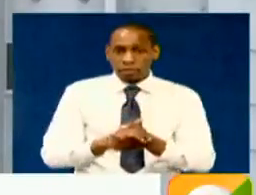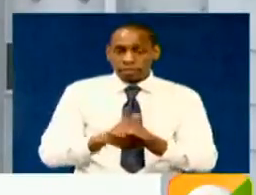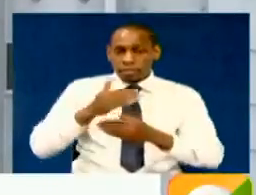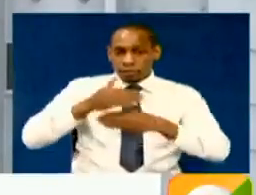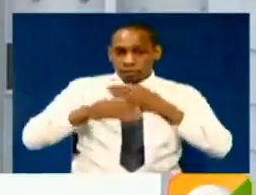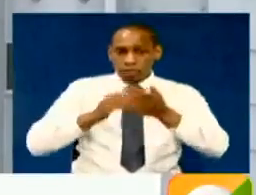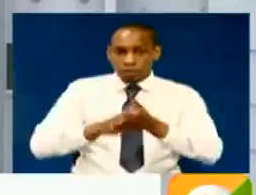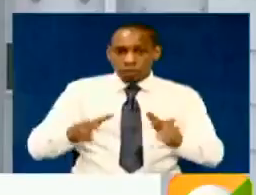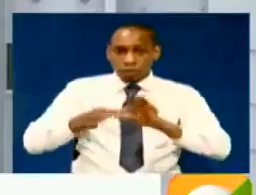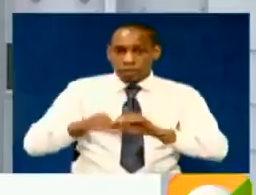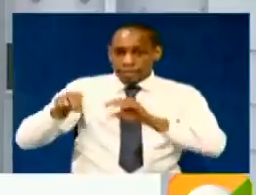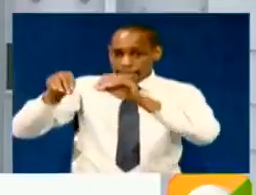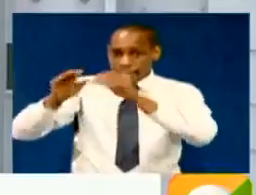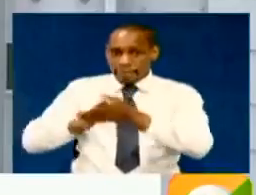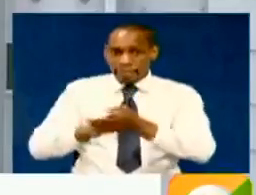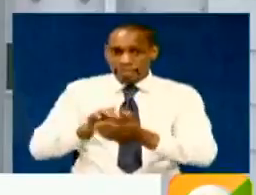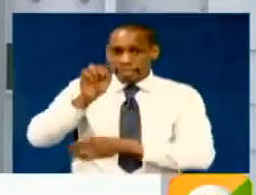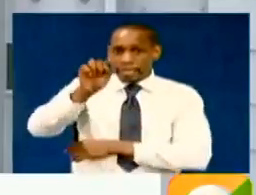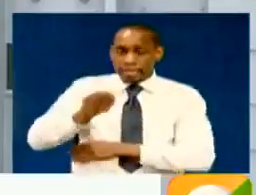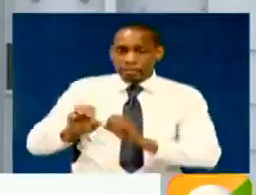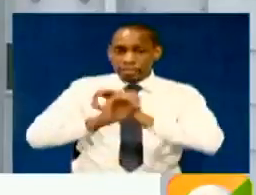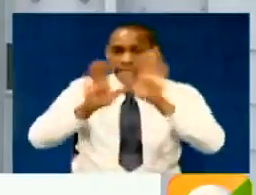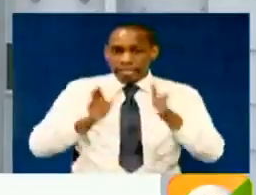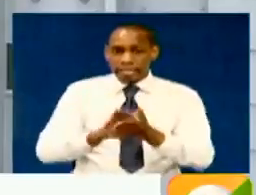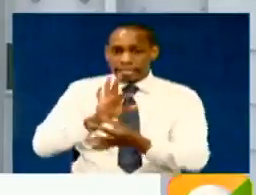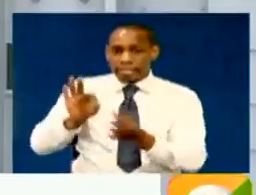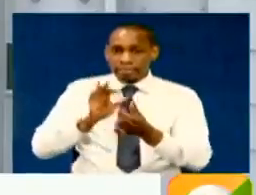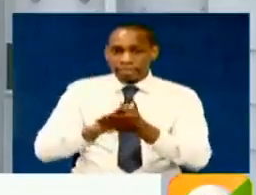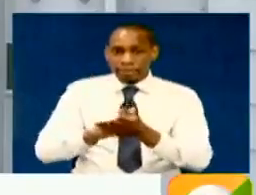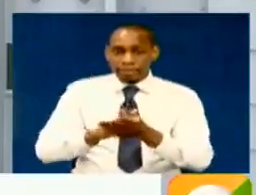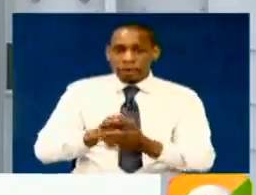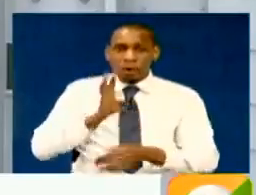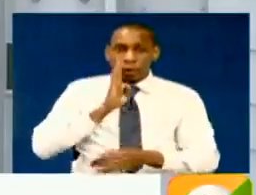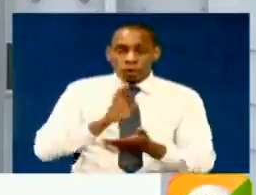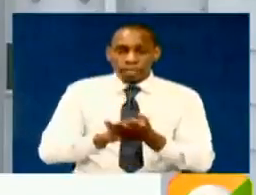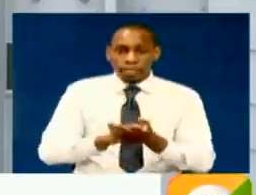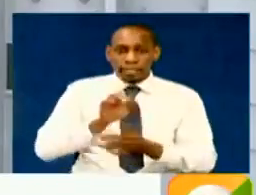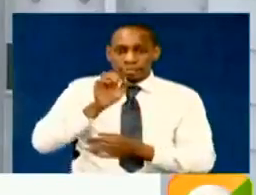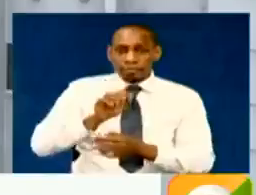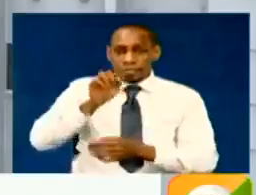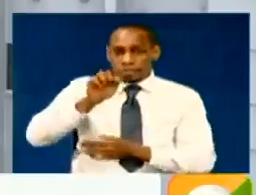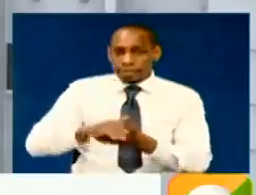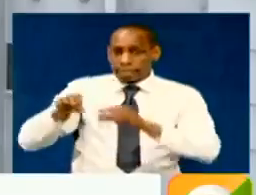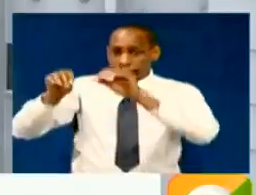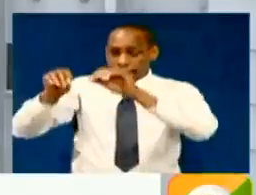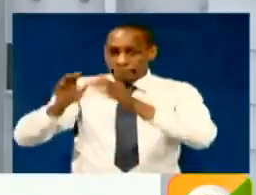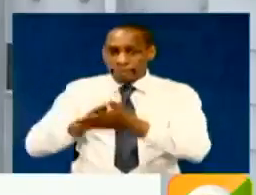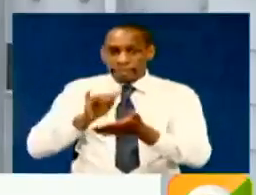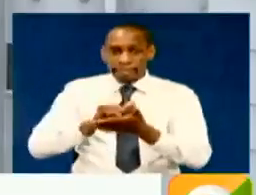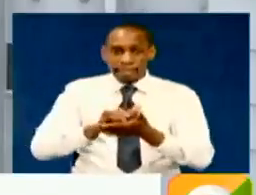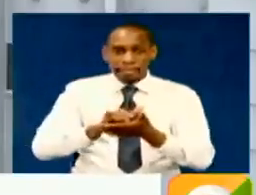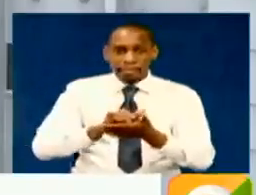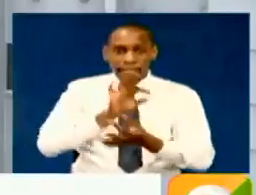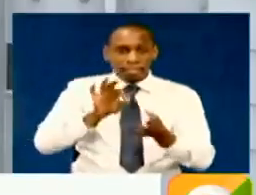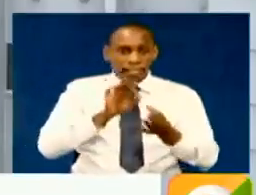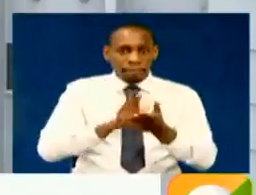to mix concrete. The ratios are clear. Specific parts of water to specific parts of cement to